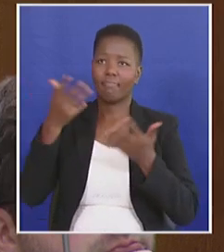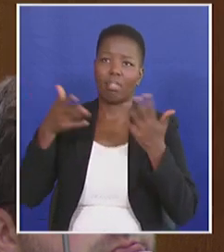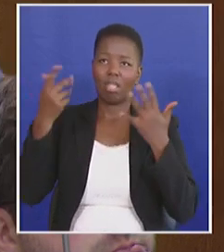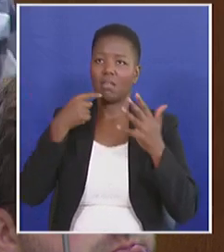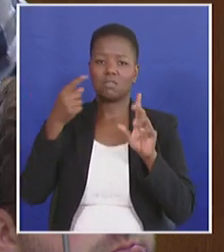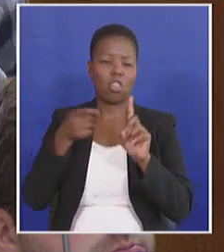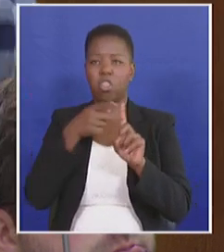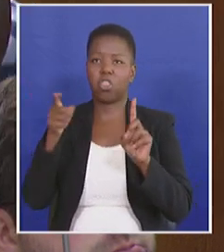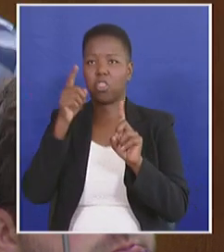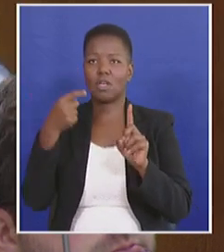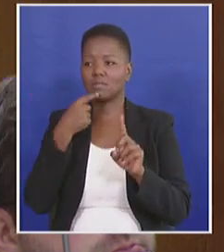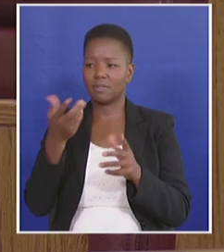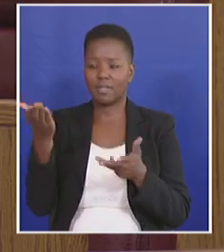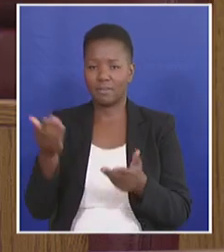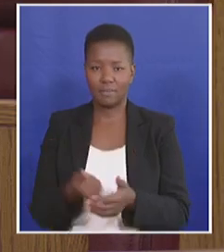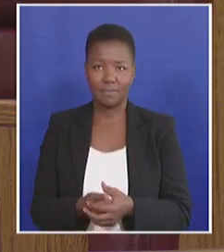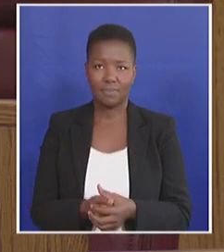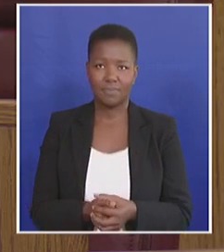these things that he's saying.